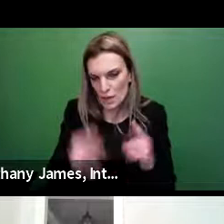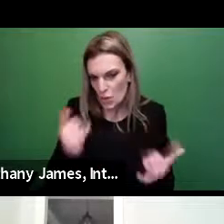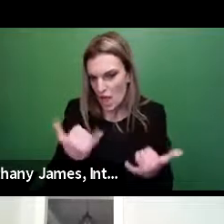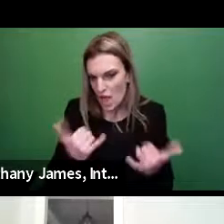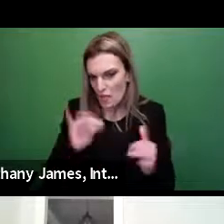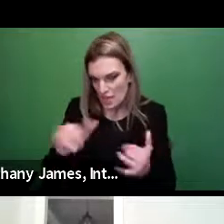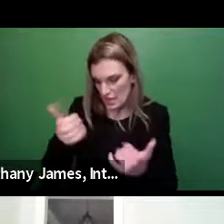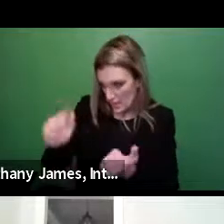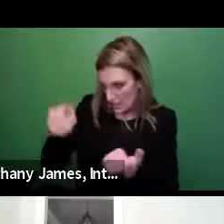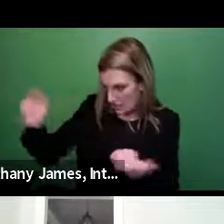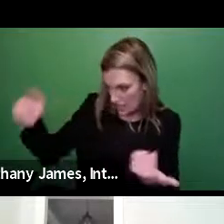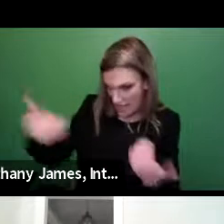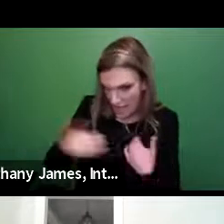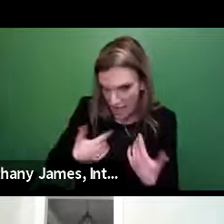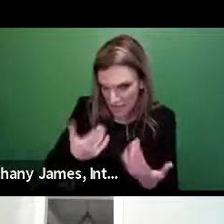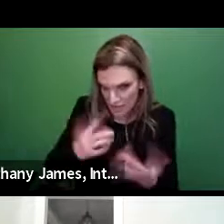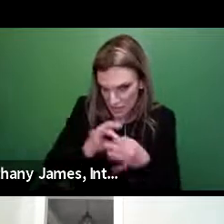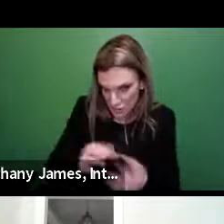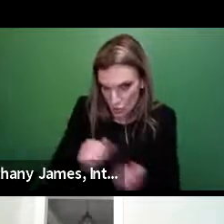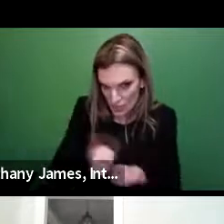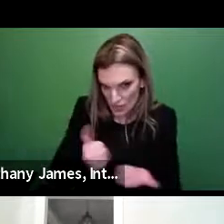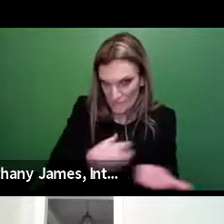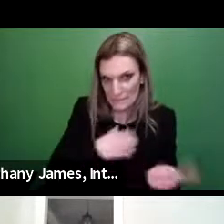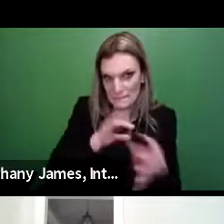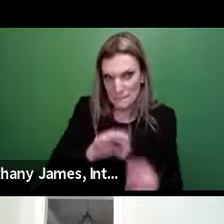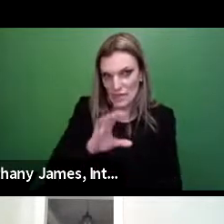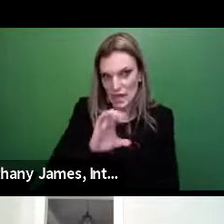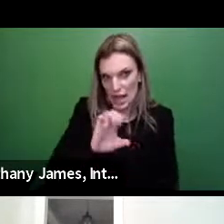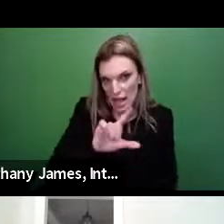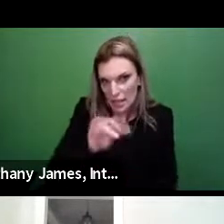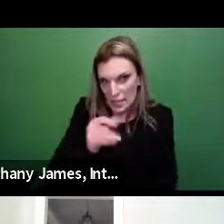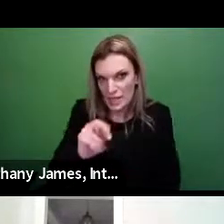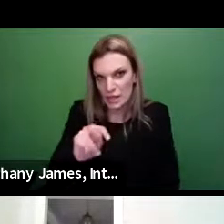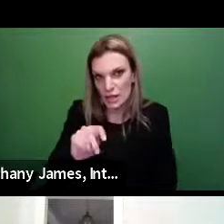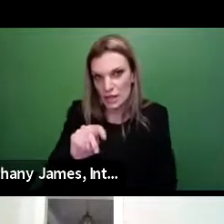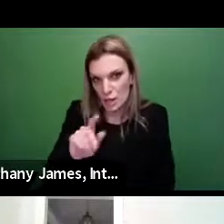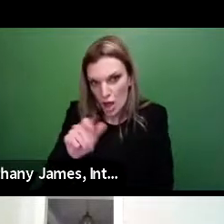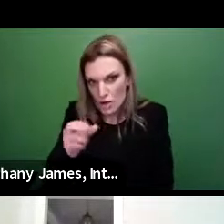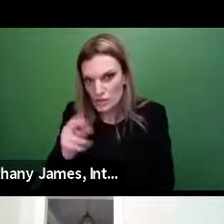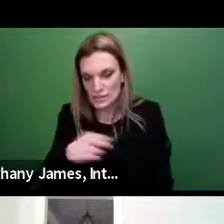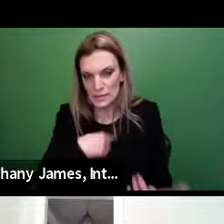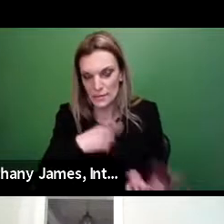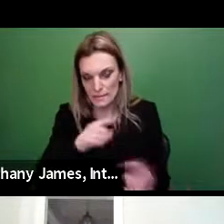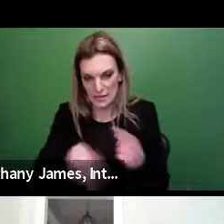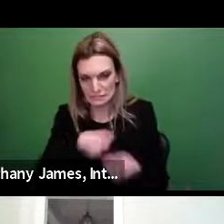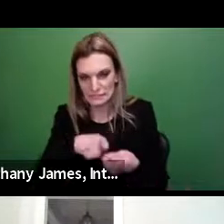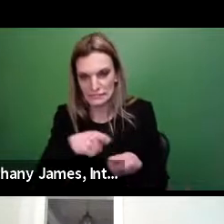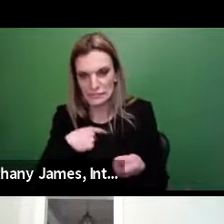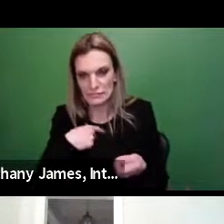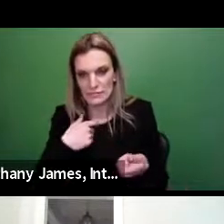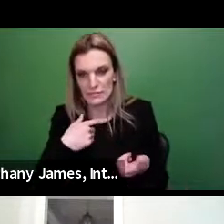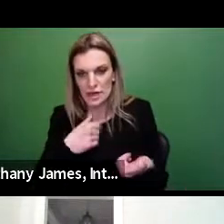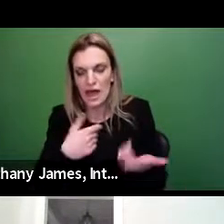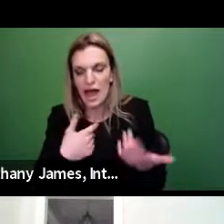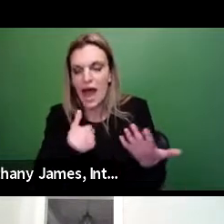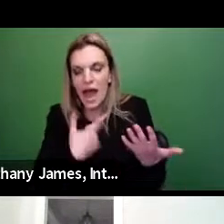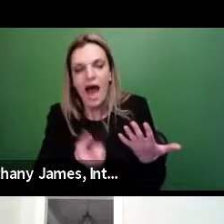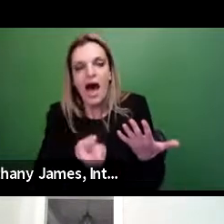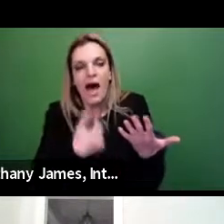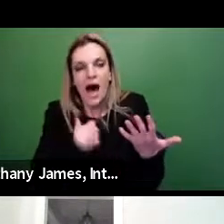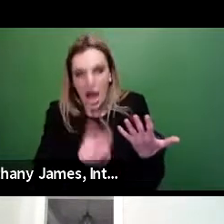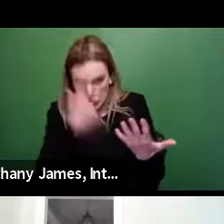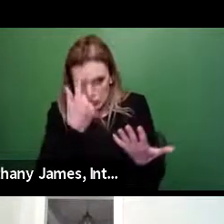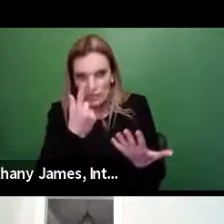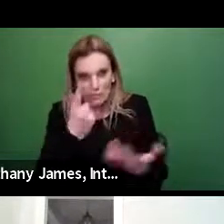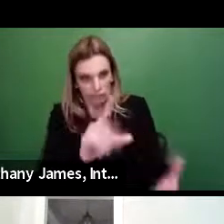really give you a detailed answer as to where we are with investigations. But certainly I understand exactly what you're saying.